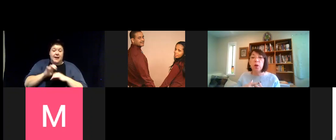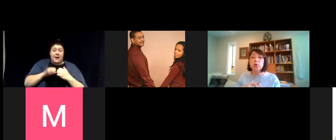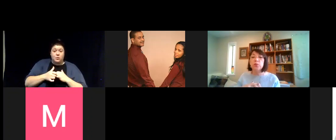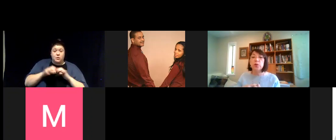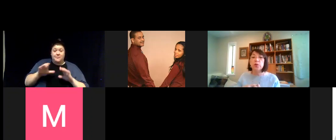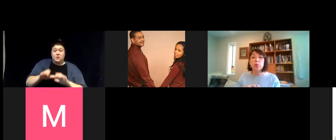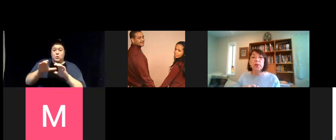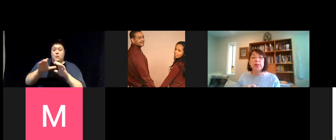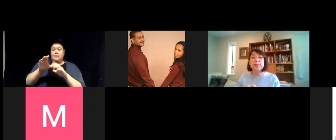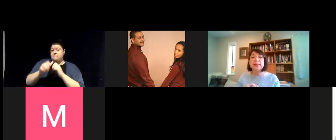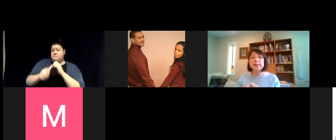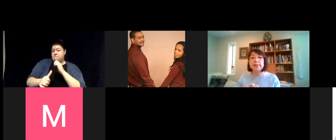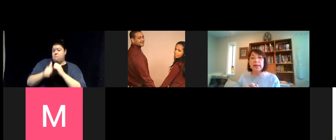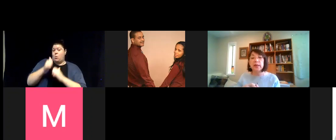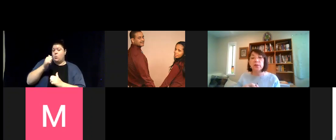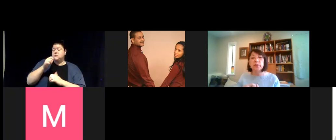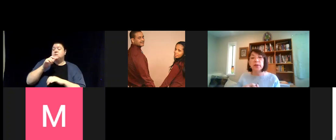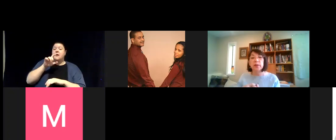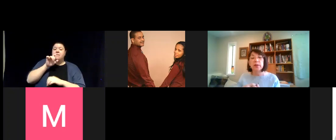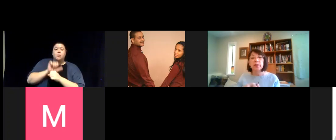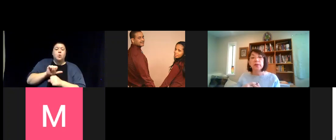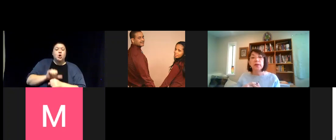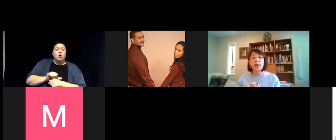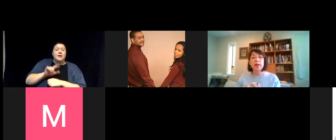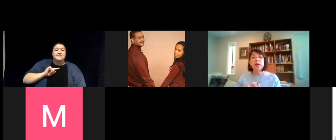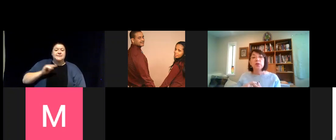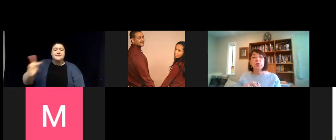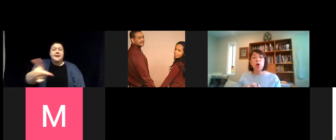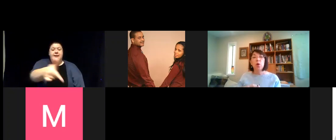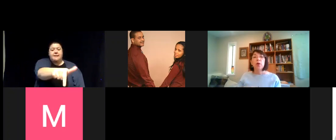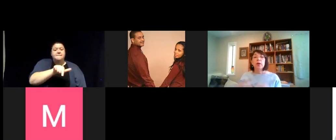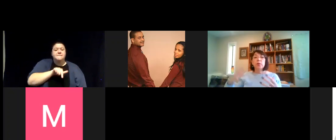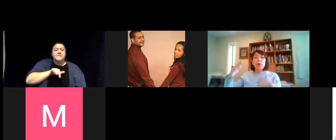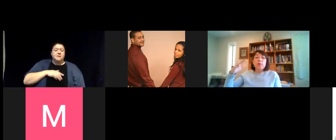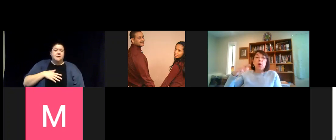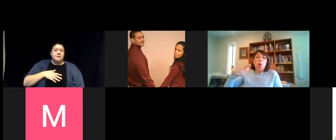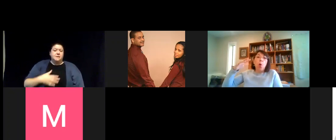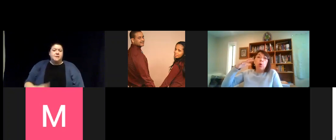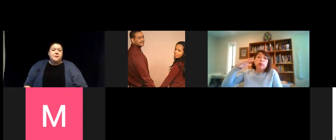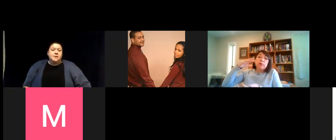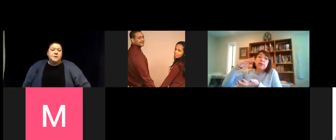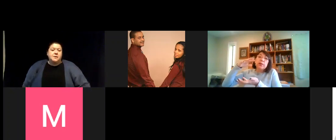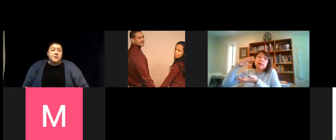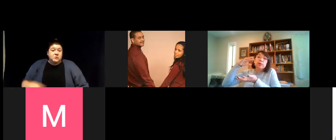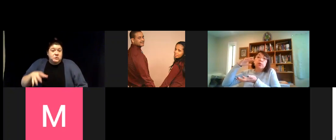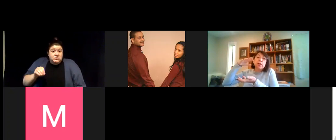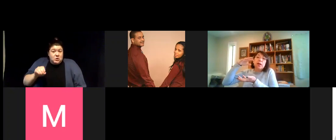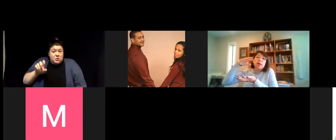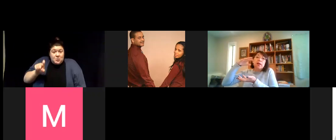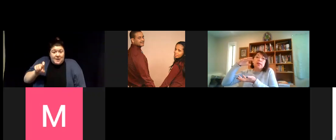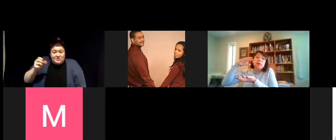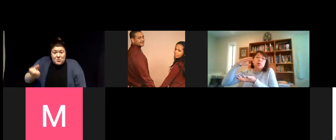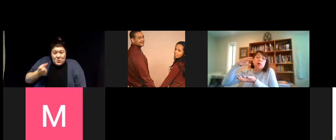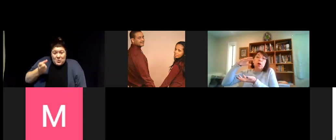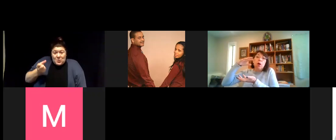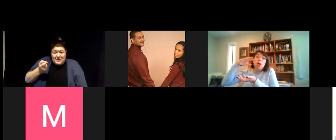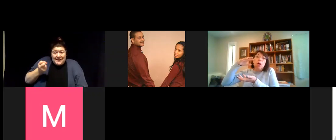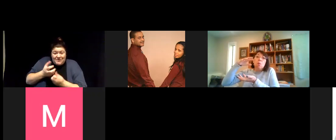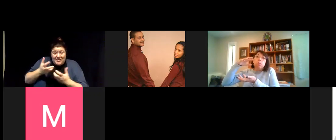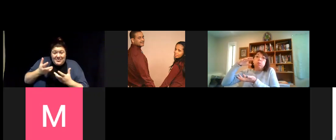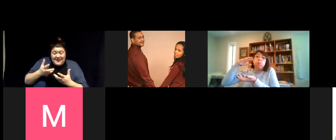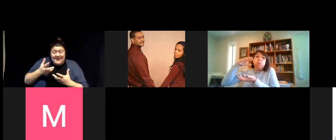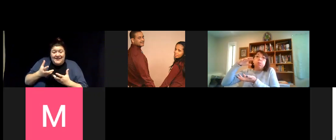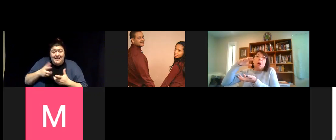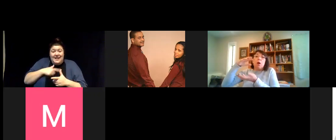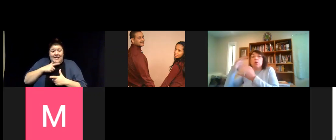be doing most of your interpreting is consecutively, okay? So you have to hold everything that they're saying, and then you can go,